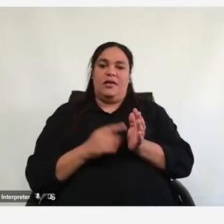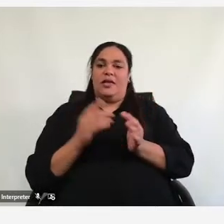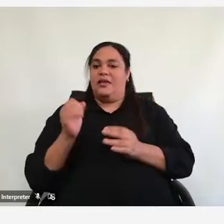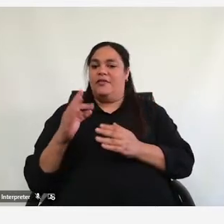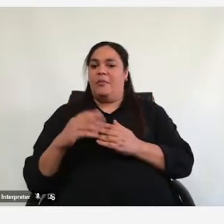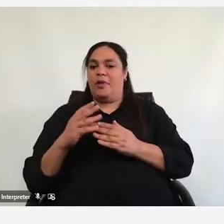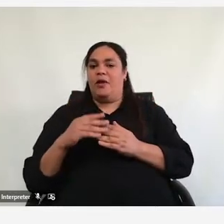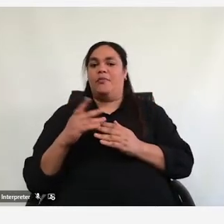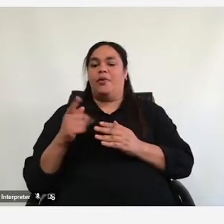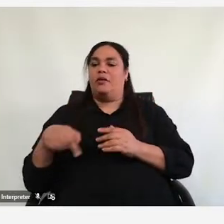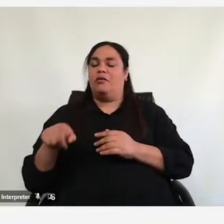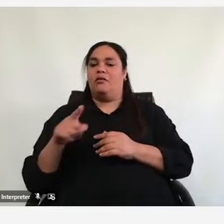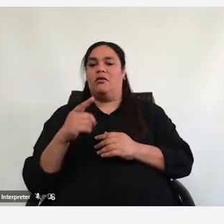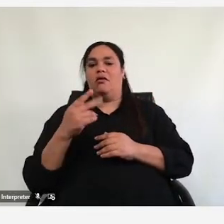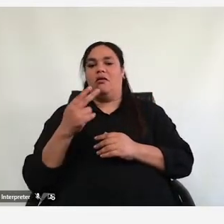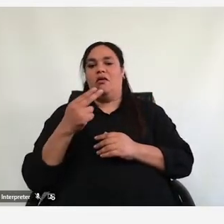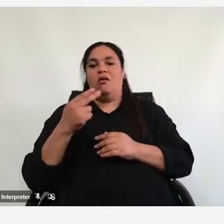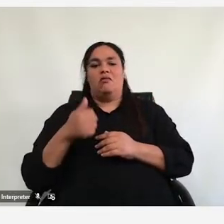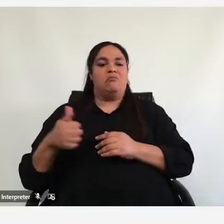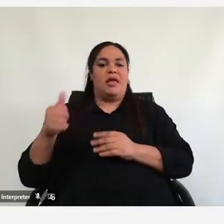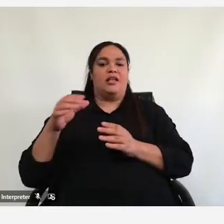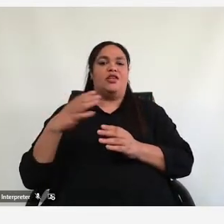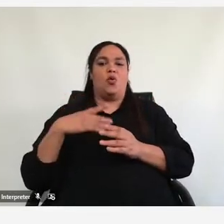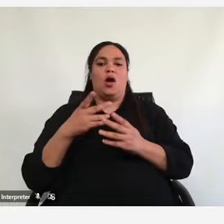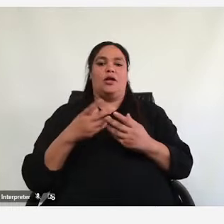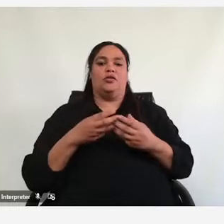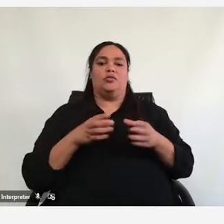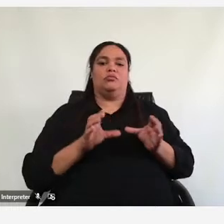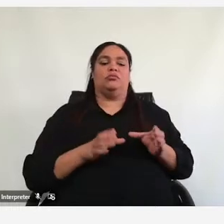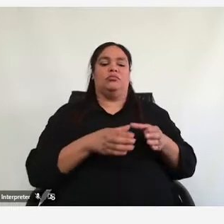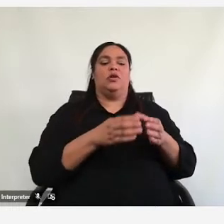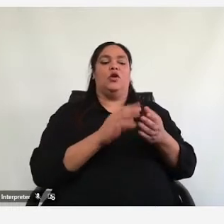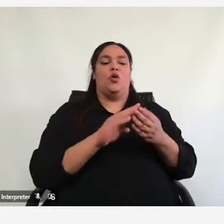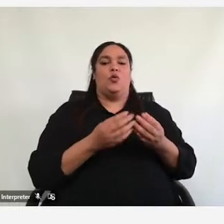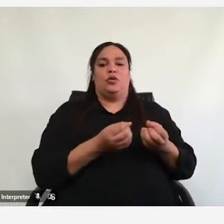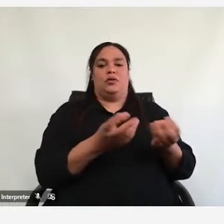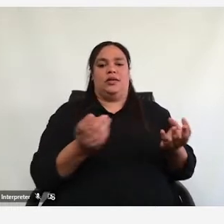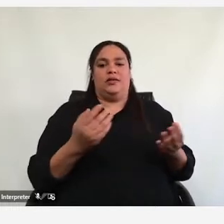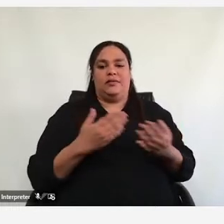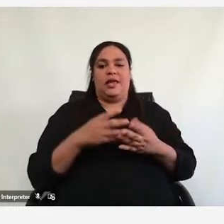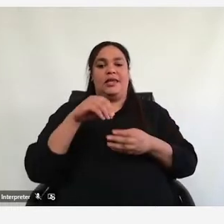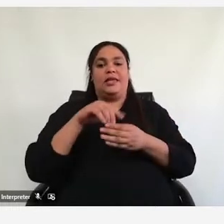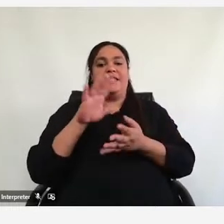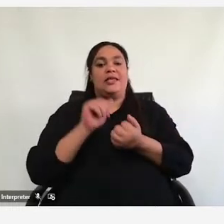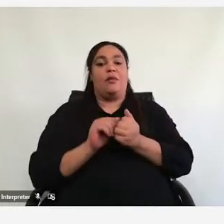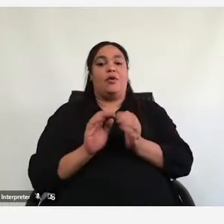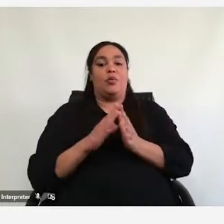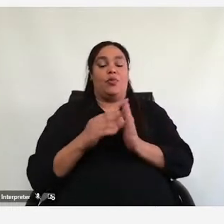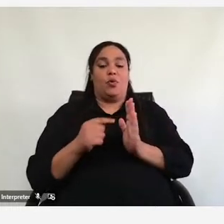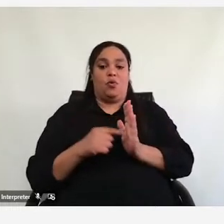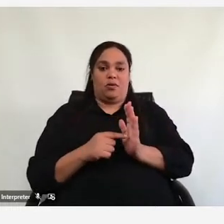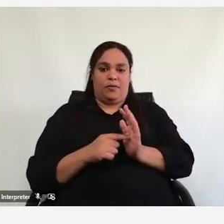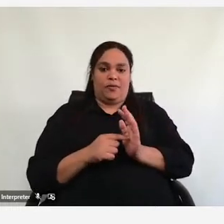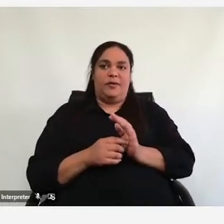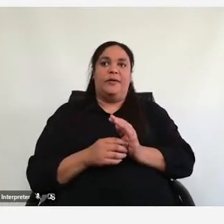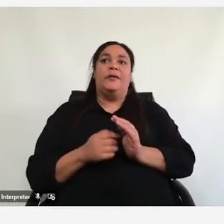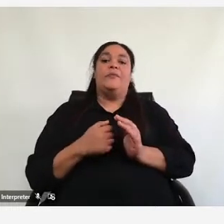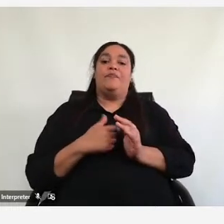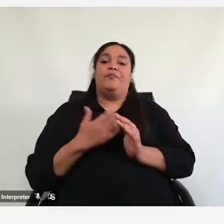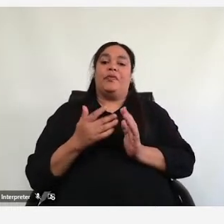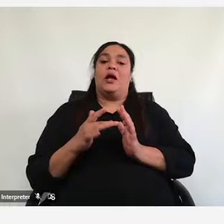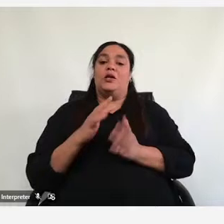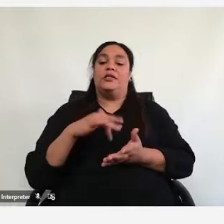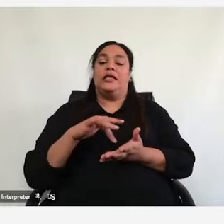or constituency heads want to take it to their communities. And in the summary booklet, and I'm going now to the